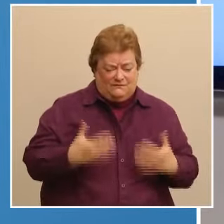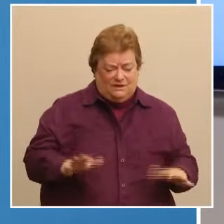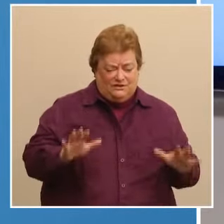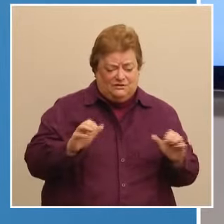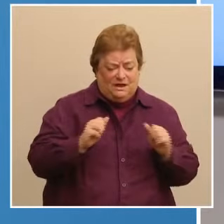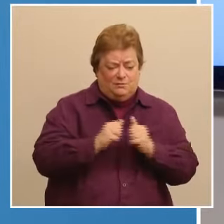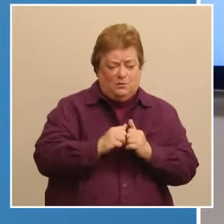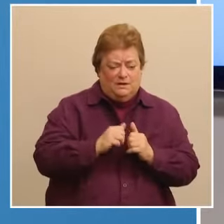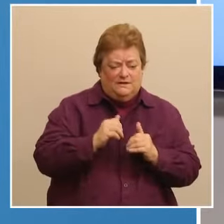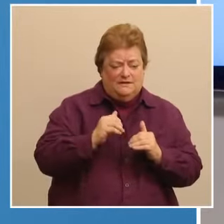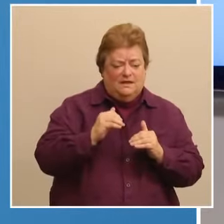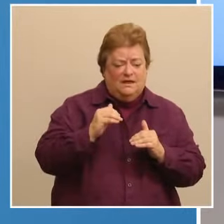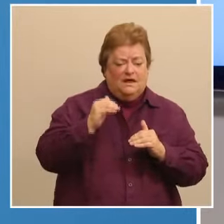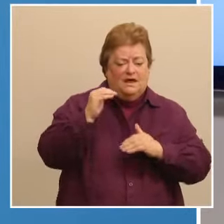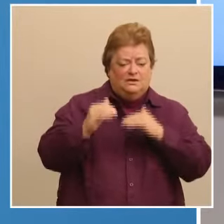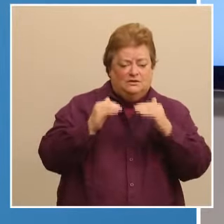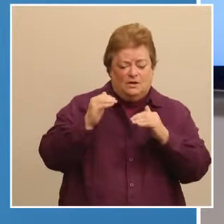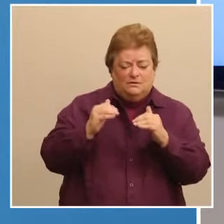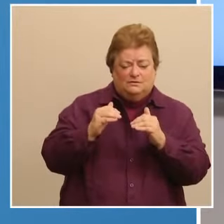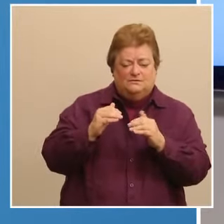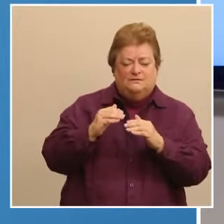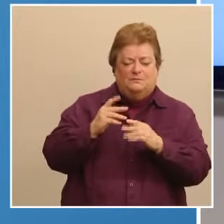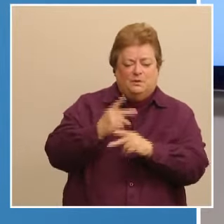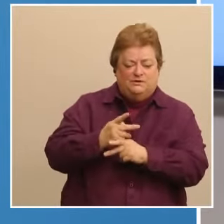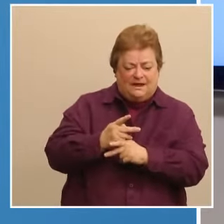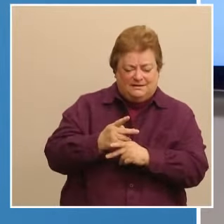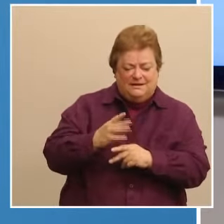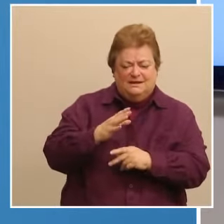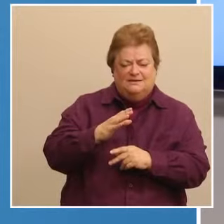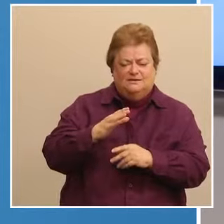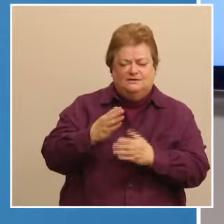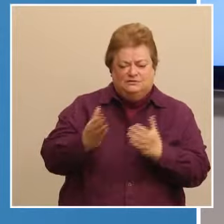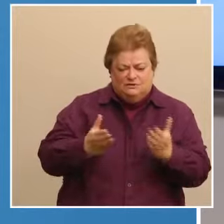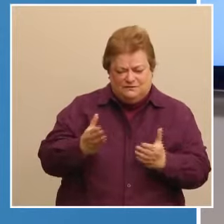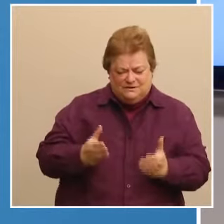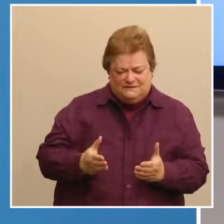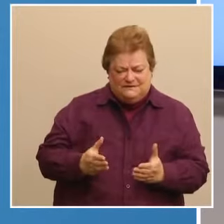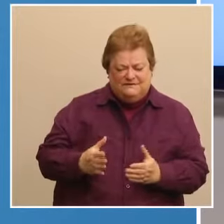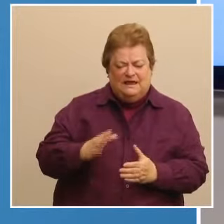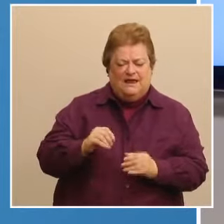adult protective services and child protective caseworkers